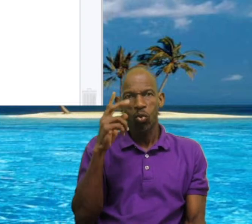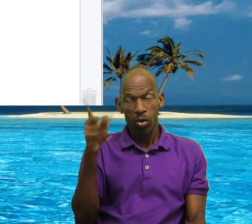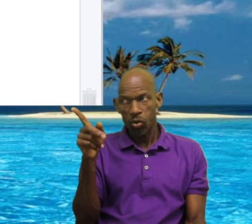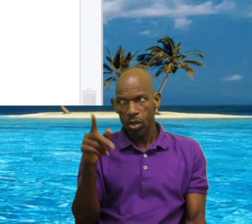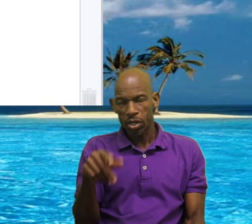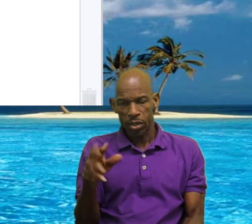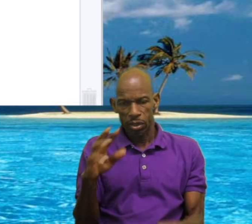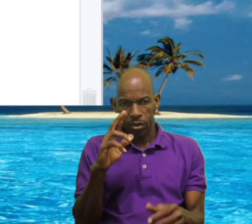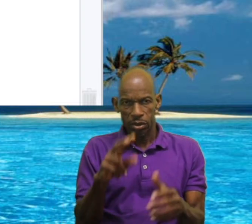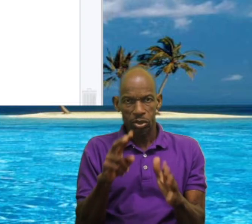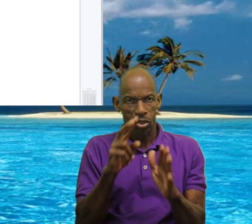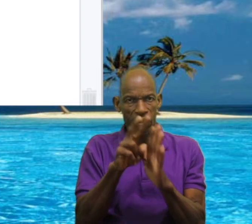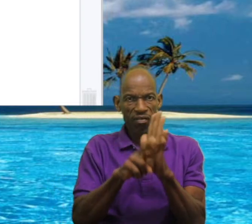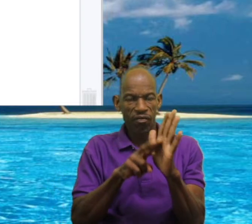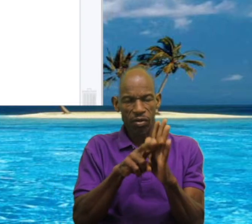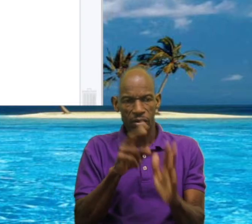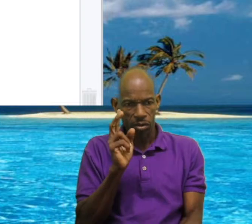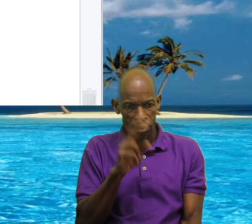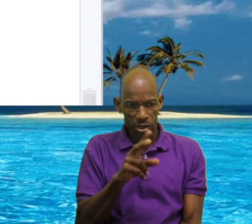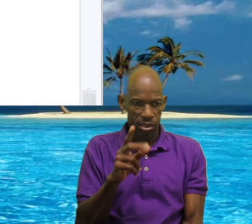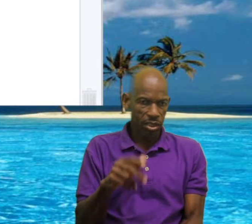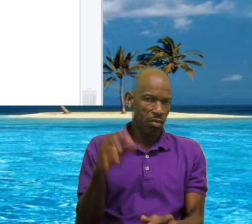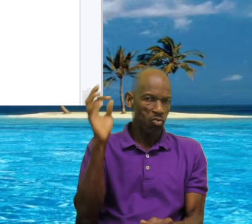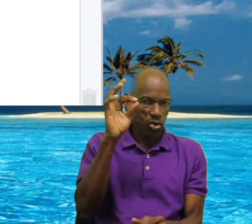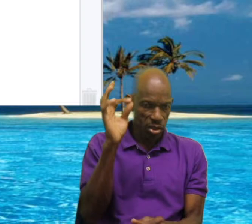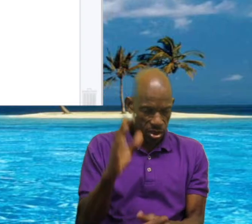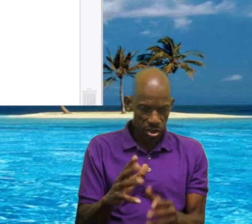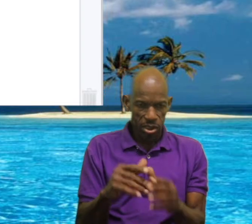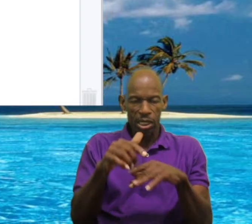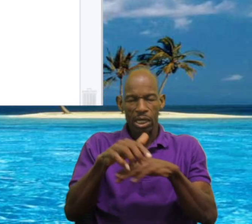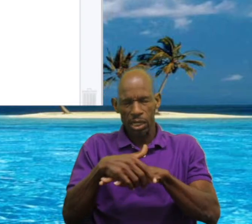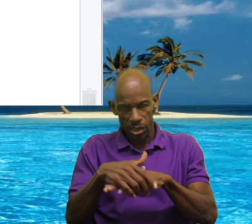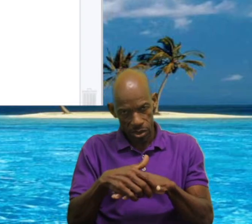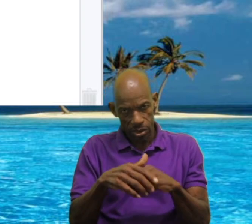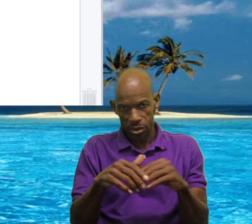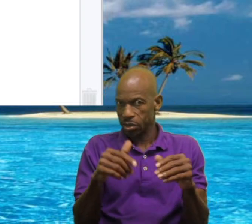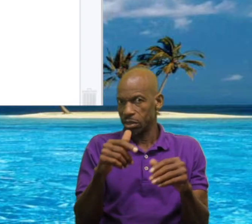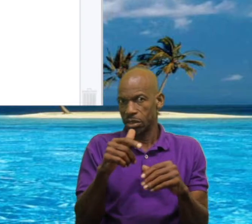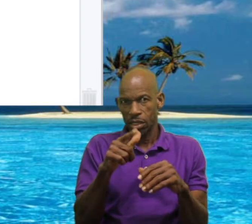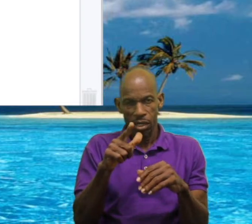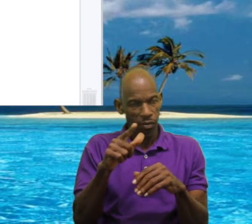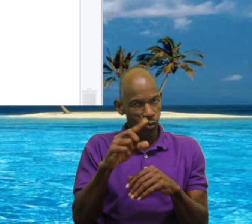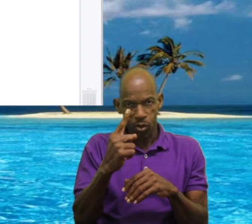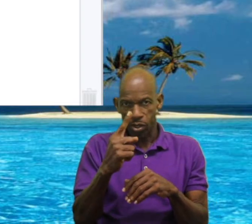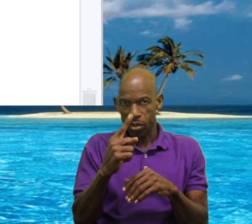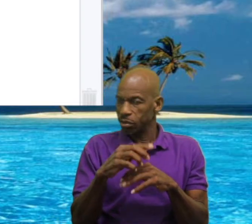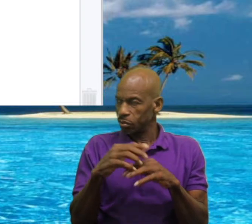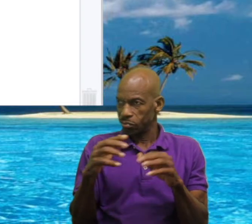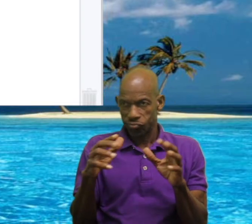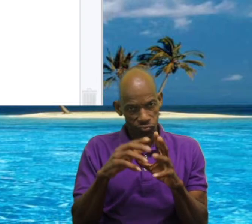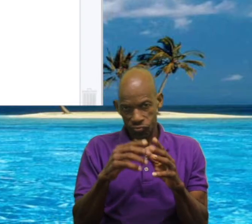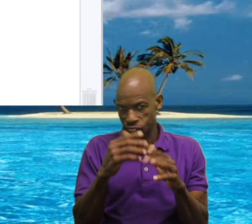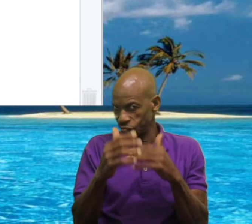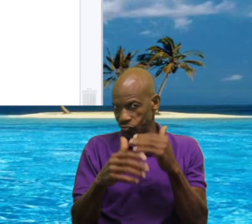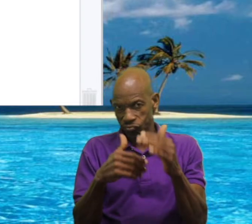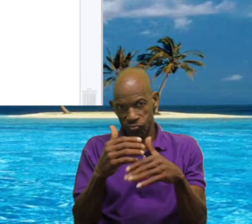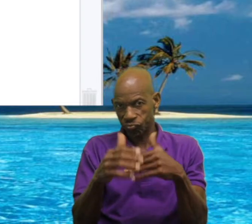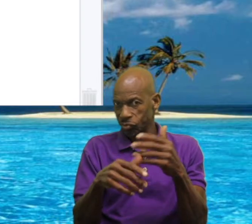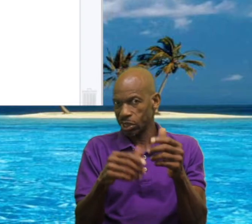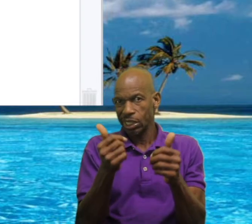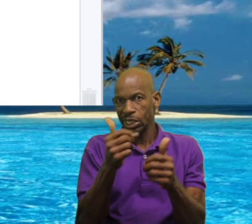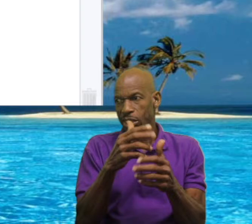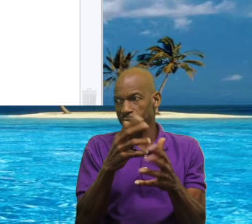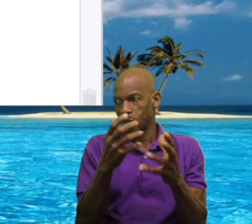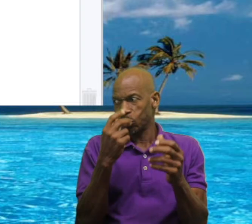all our programs, including our English level 1, and you can be able to go over what we did so